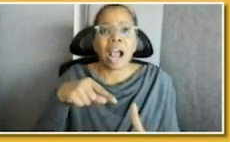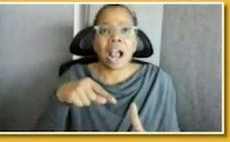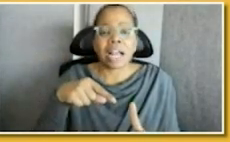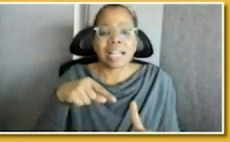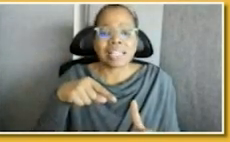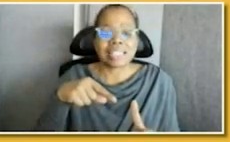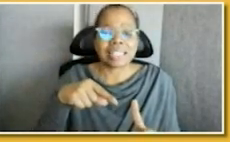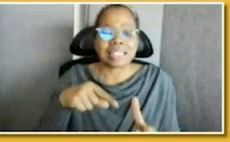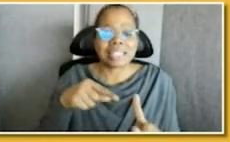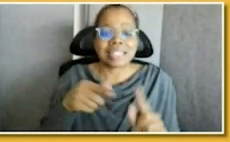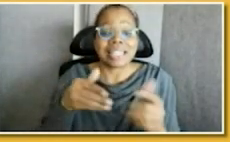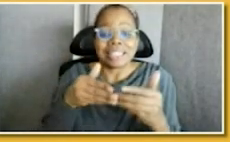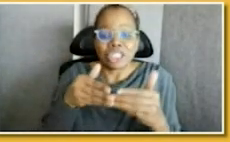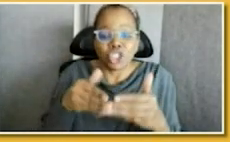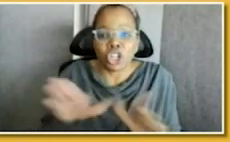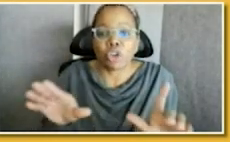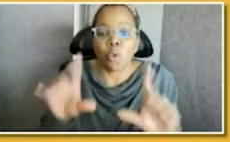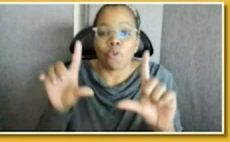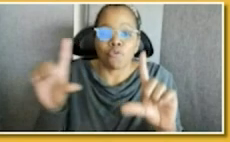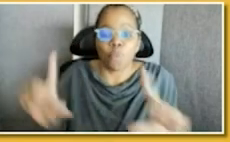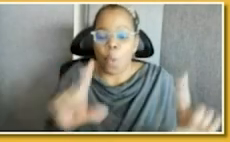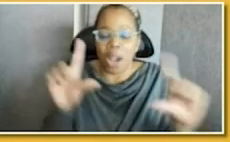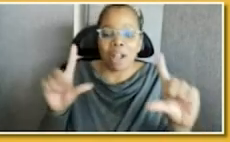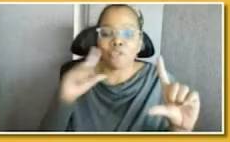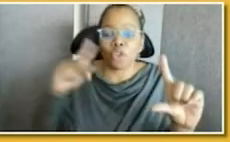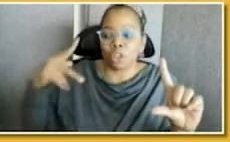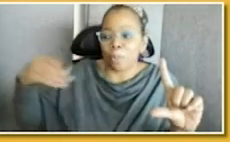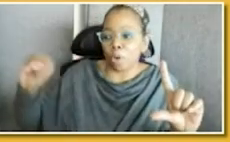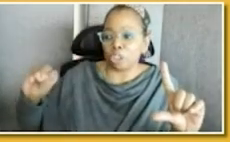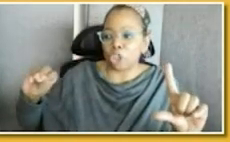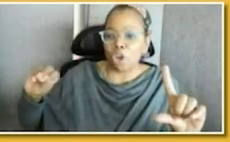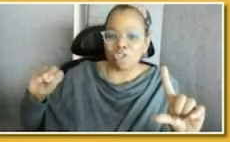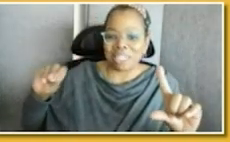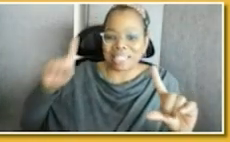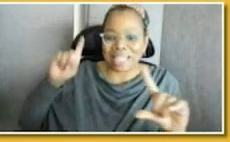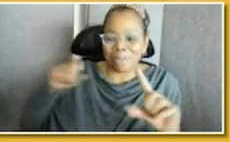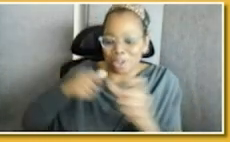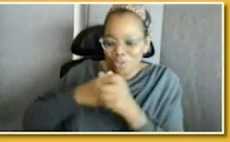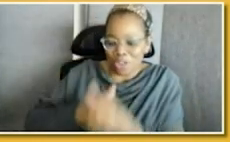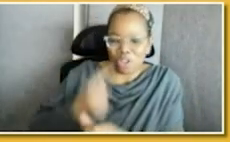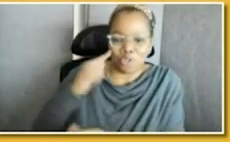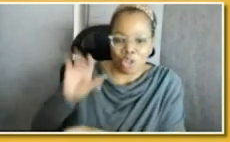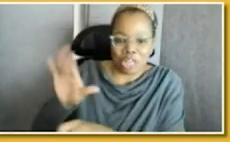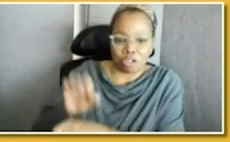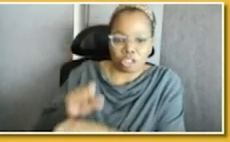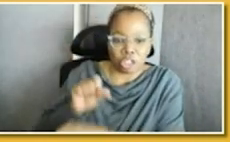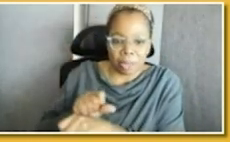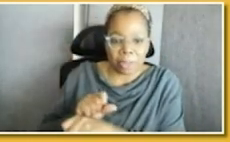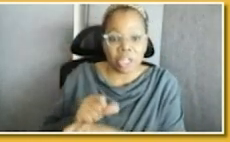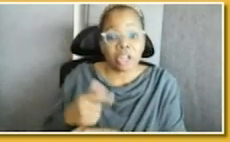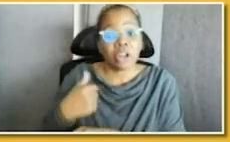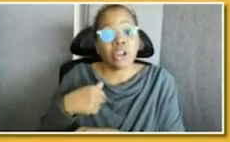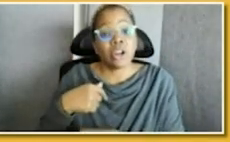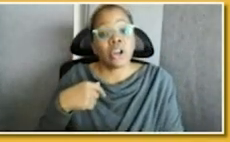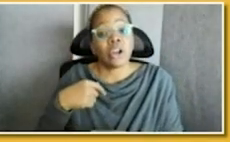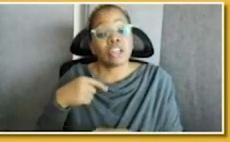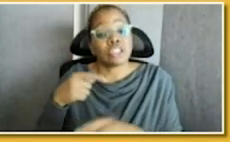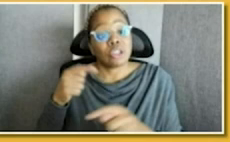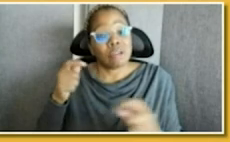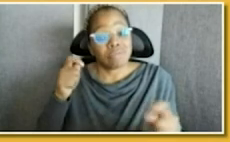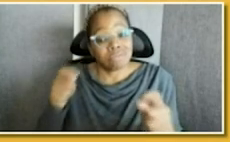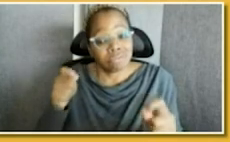job. You know, by the time we get needed changes and haggle through Congress, 15 years has